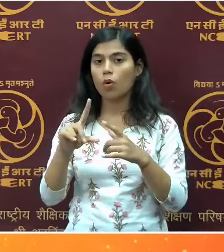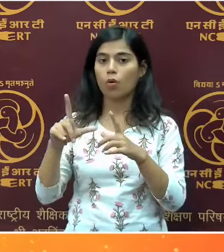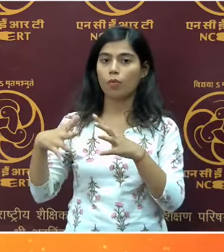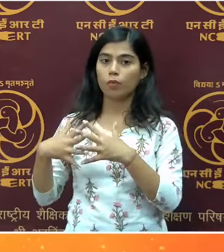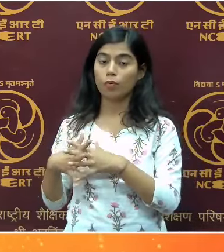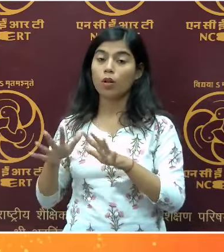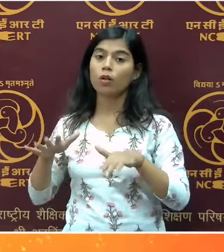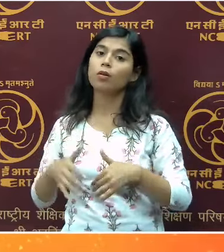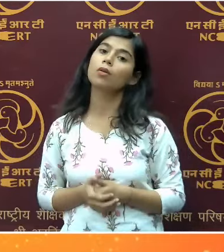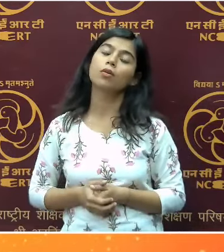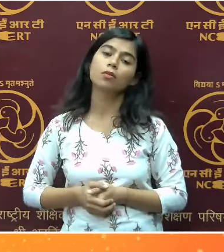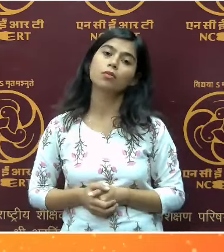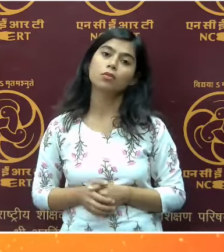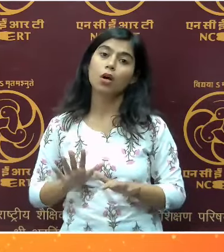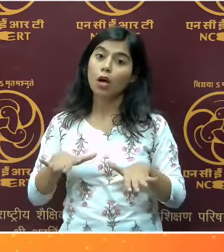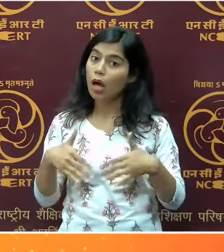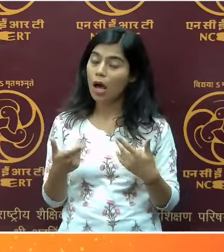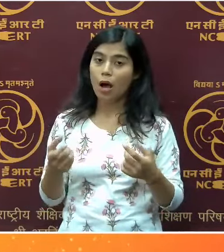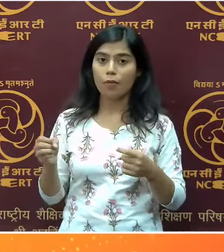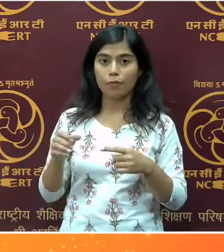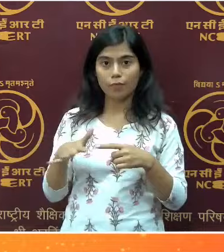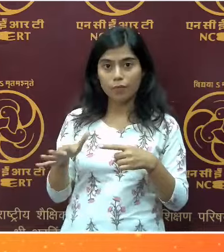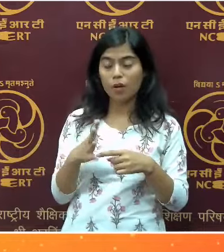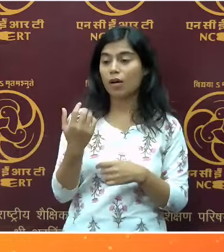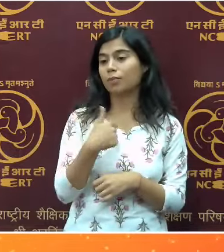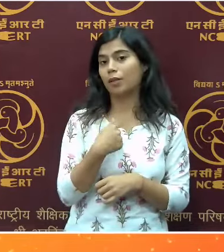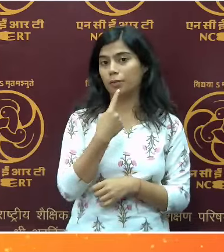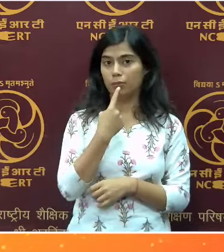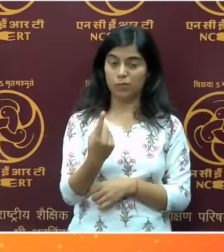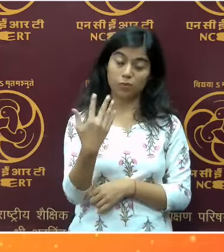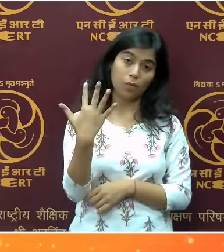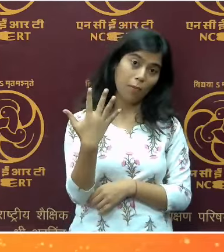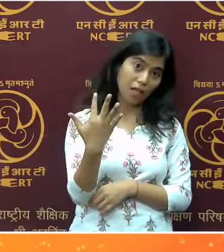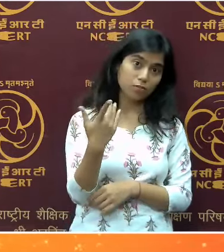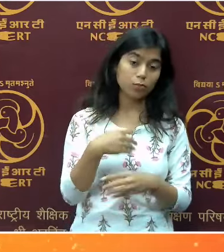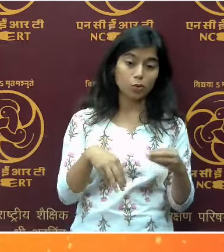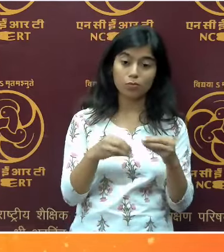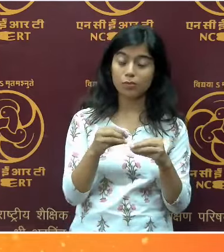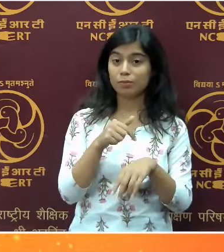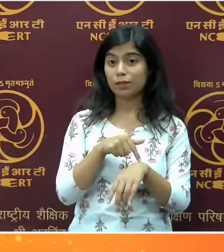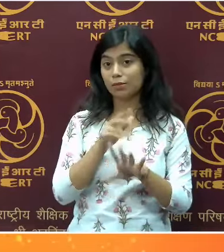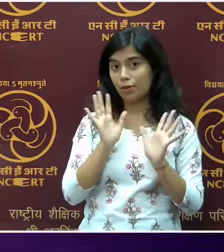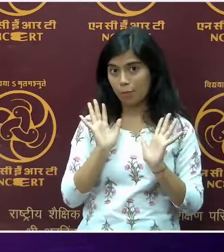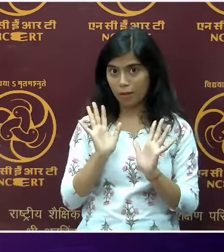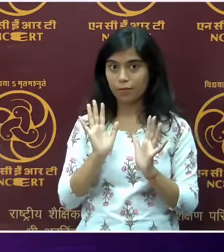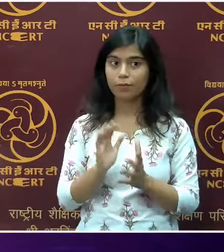control current, sir? And let me tell you, we have only 5 more minutes left for the session, sir. Okay.